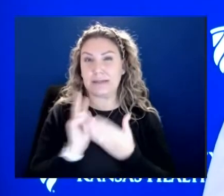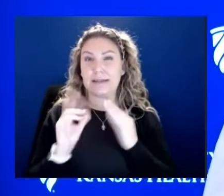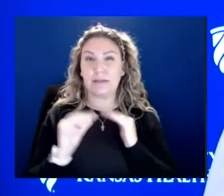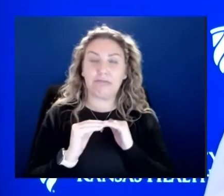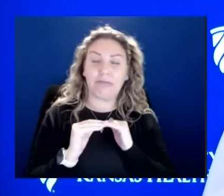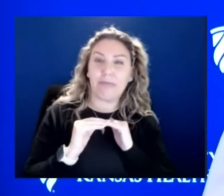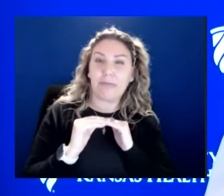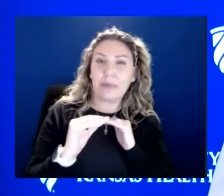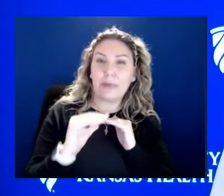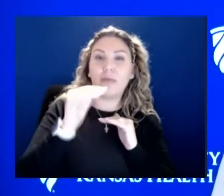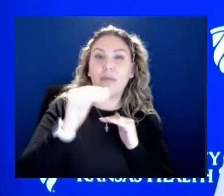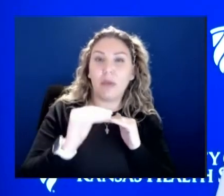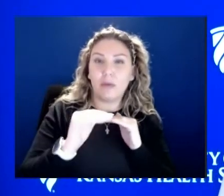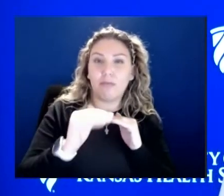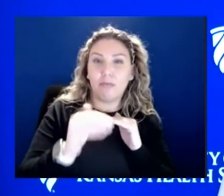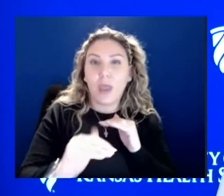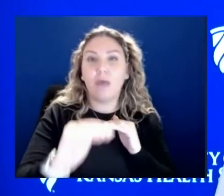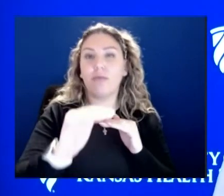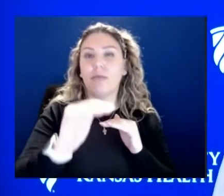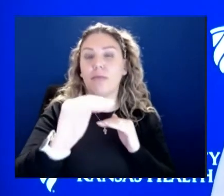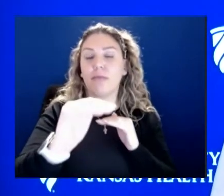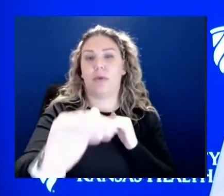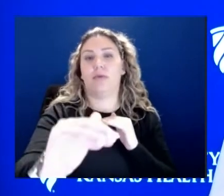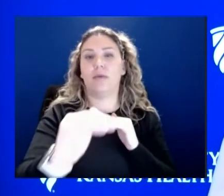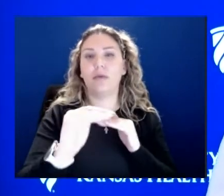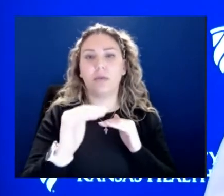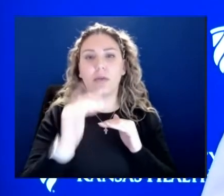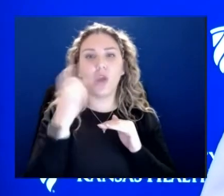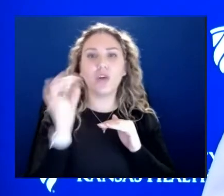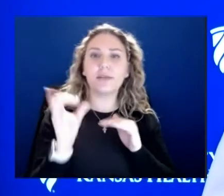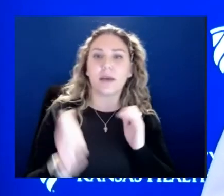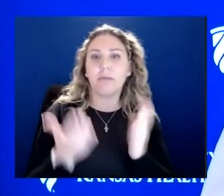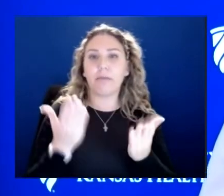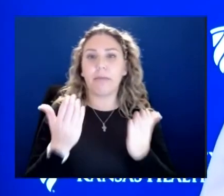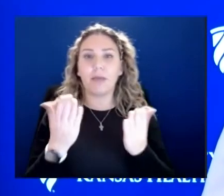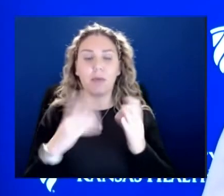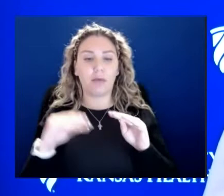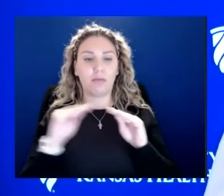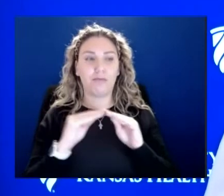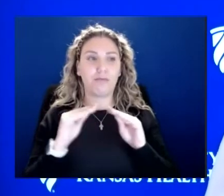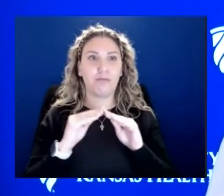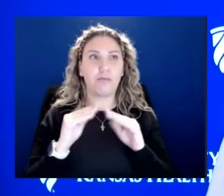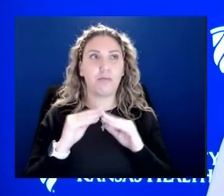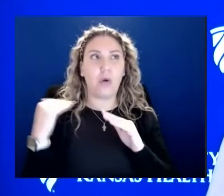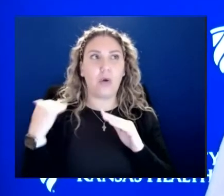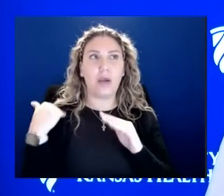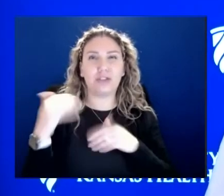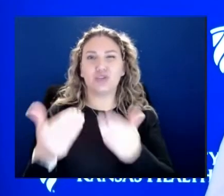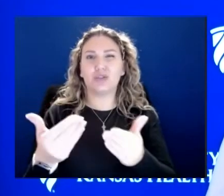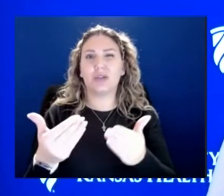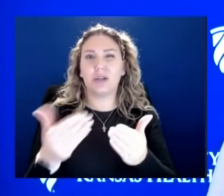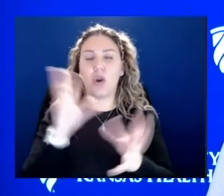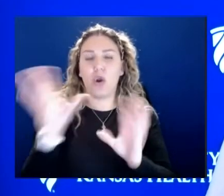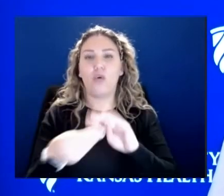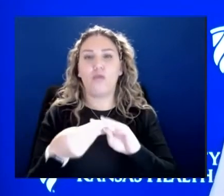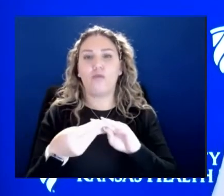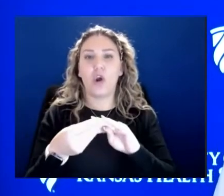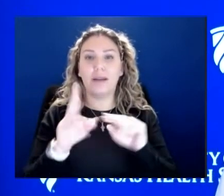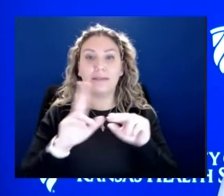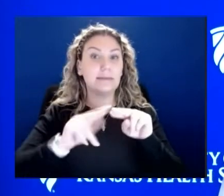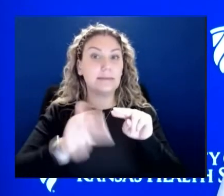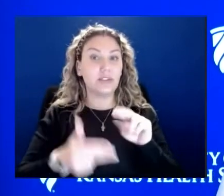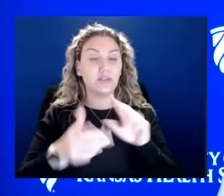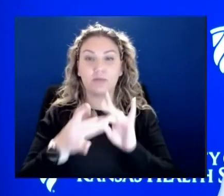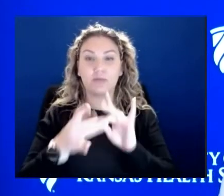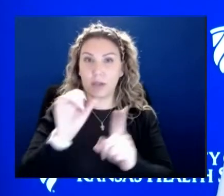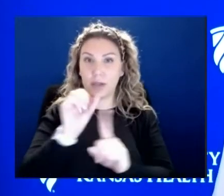down a few days. It looks like maybe there may be a more trend towards overall decrease as far as cases. And the same